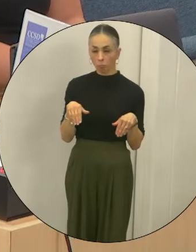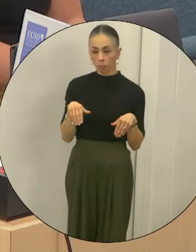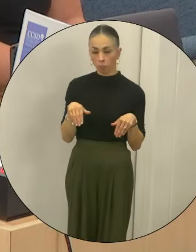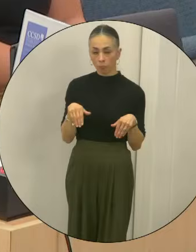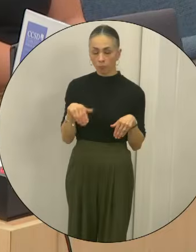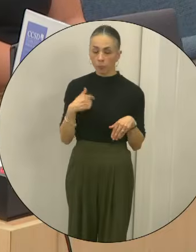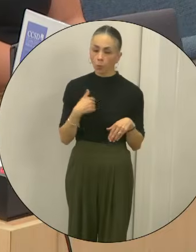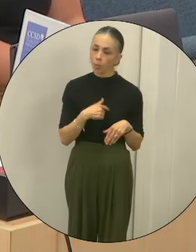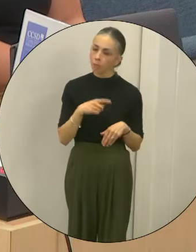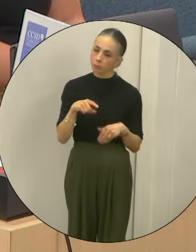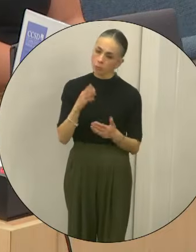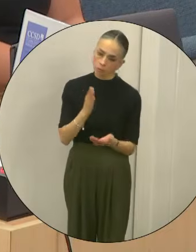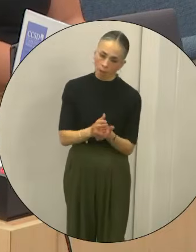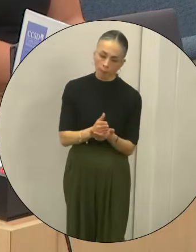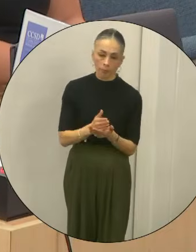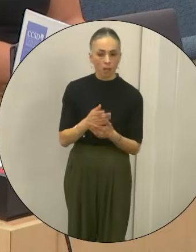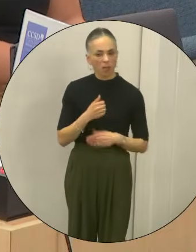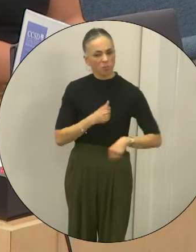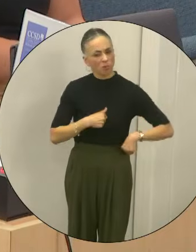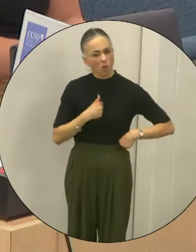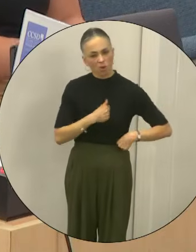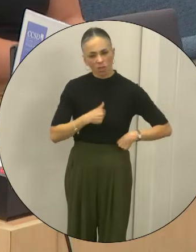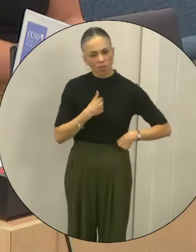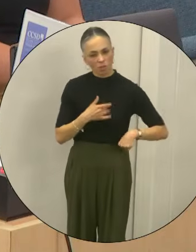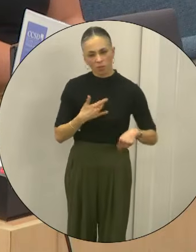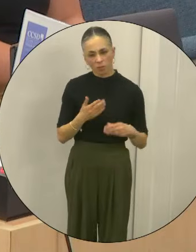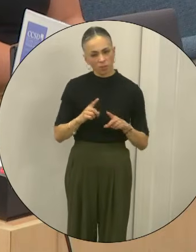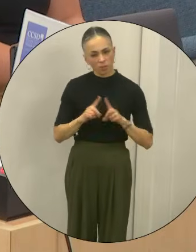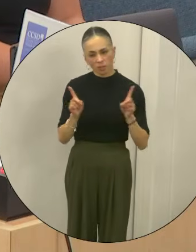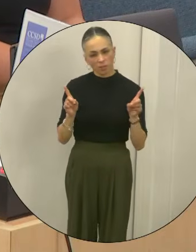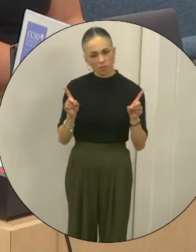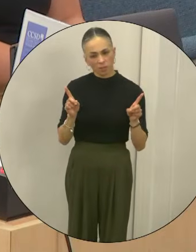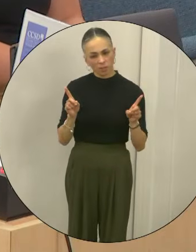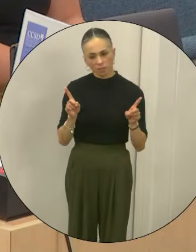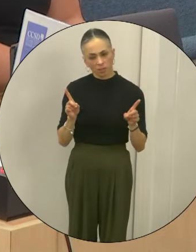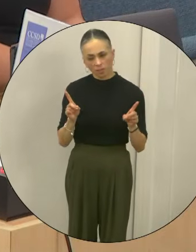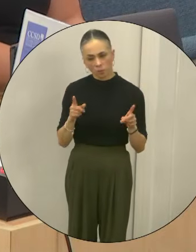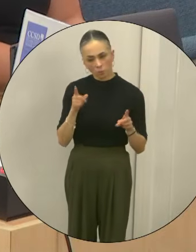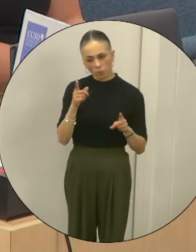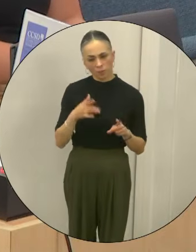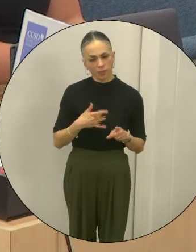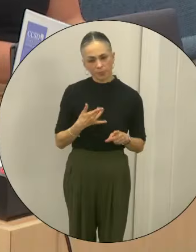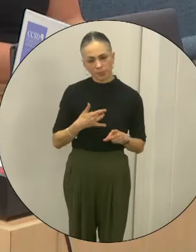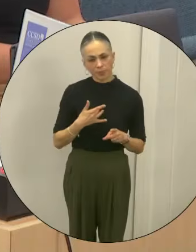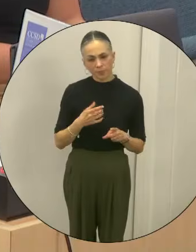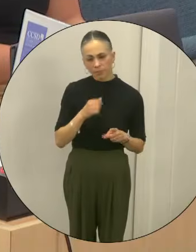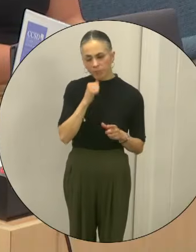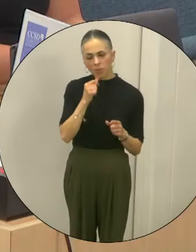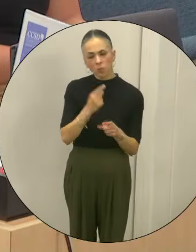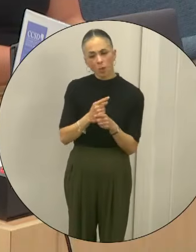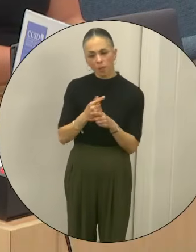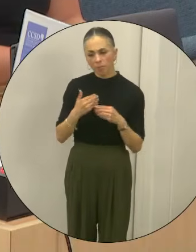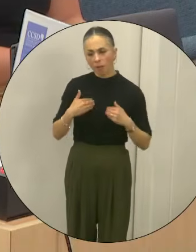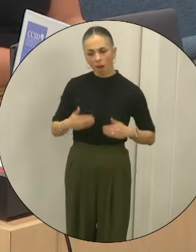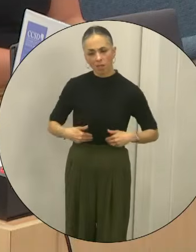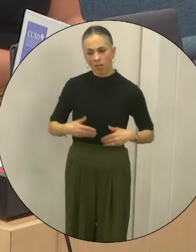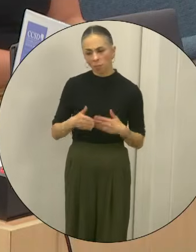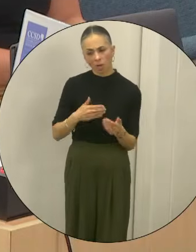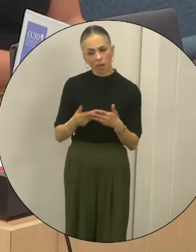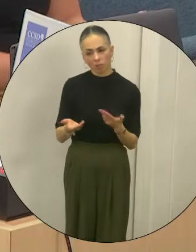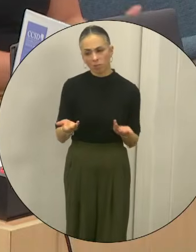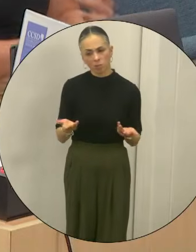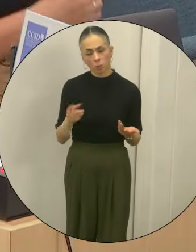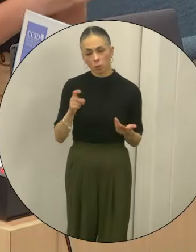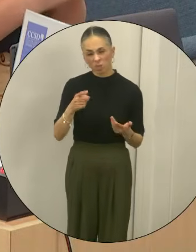stop. I'm sorry if you feel different. You know, if you feel that you're not in the right body or whatever, you should